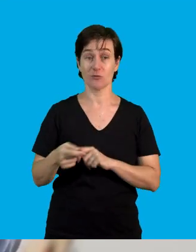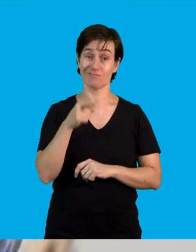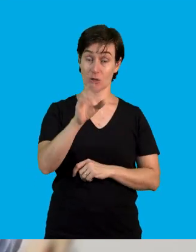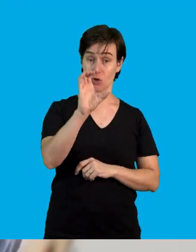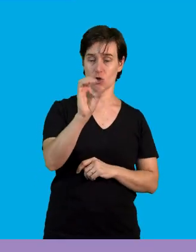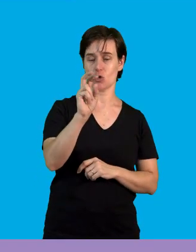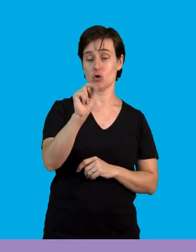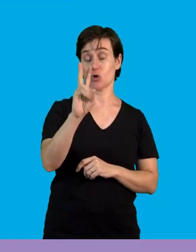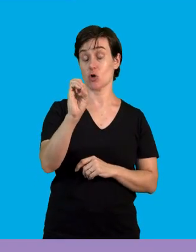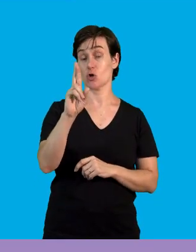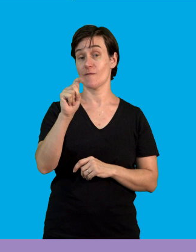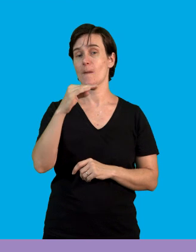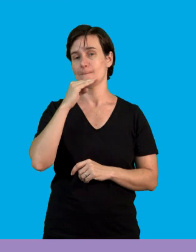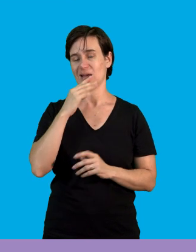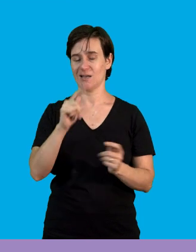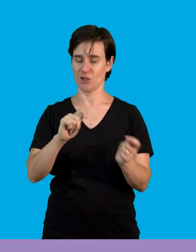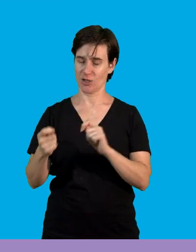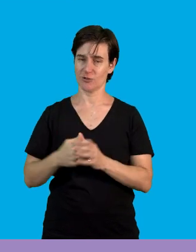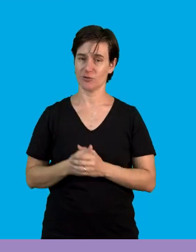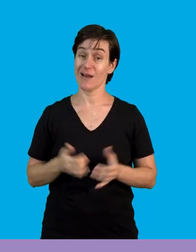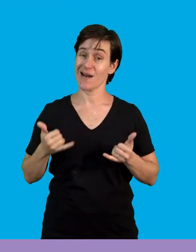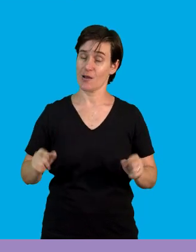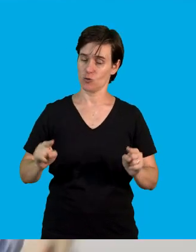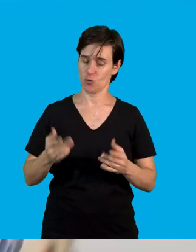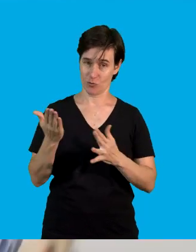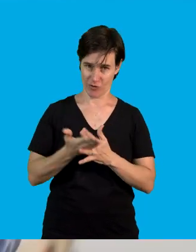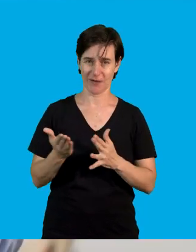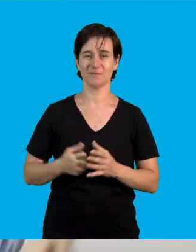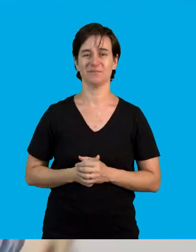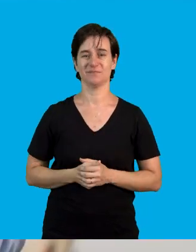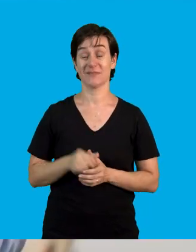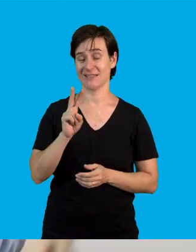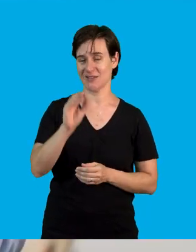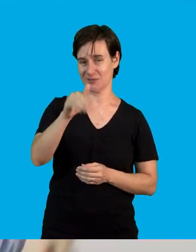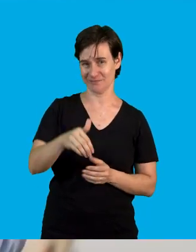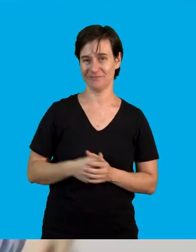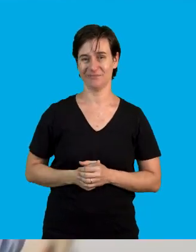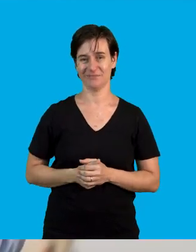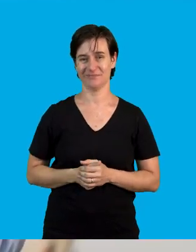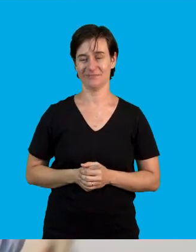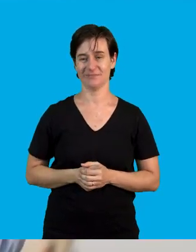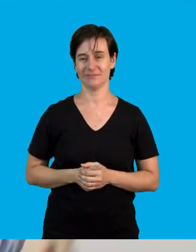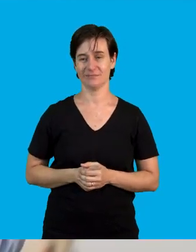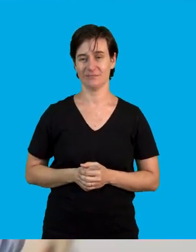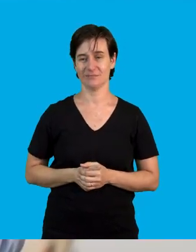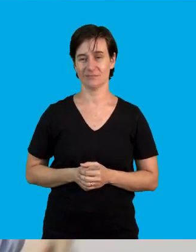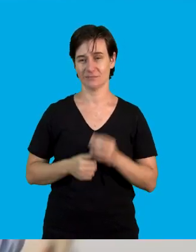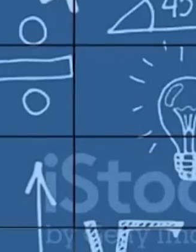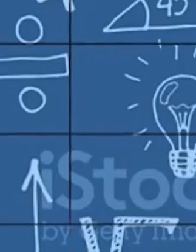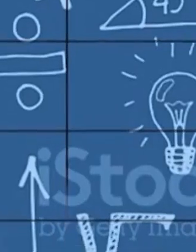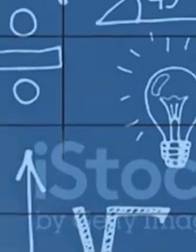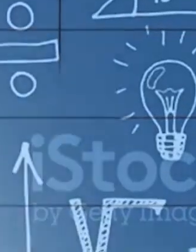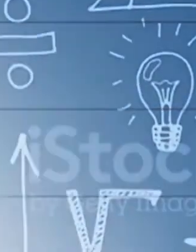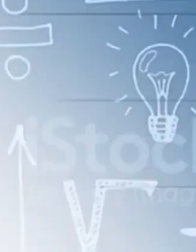word convert is a new term, but it represents change. For now, let's go for an ad break. See you soon.